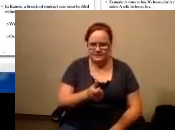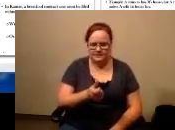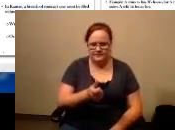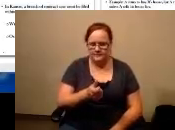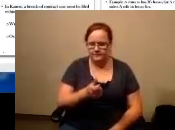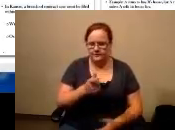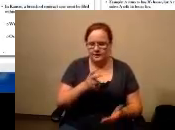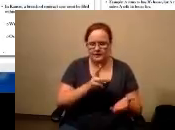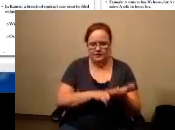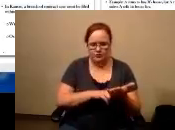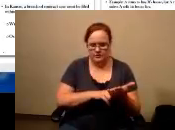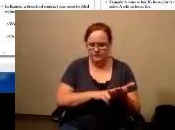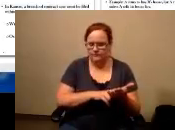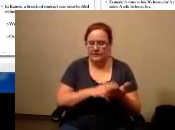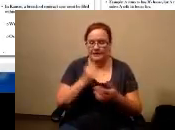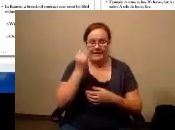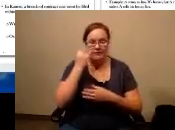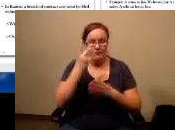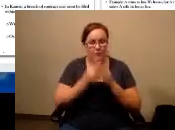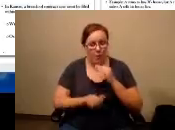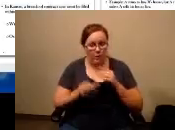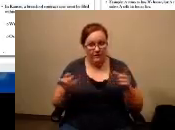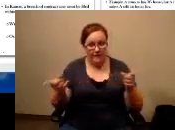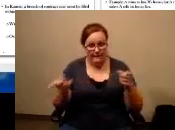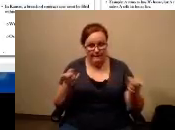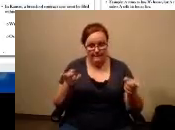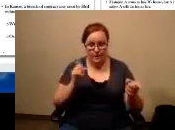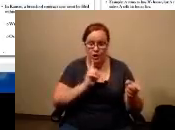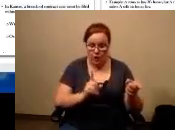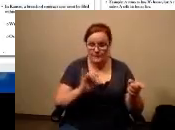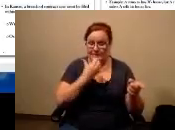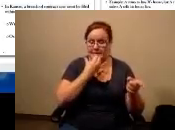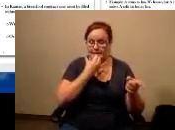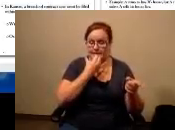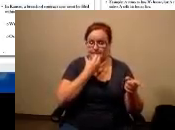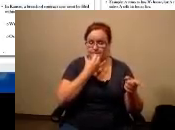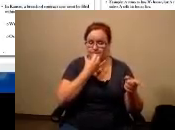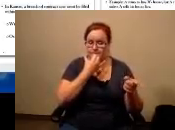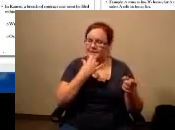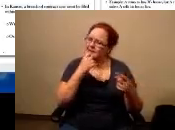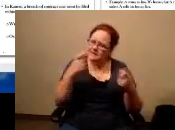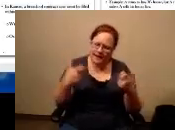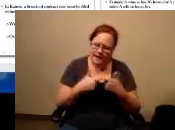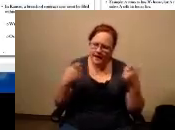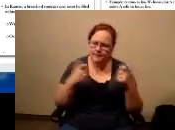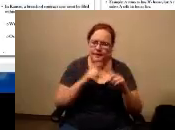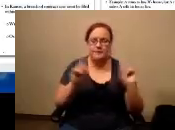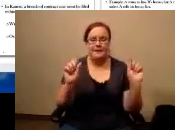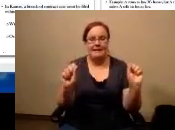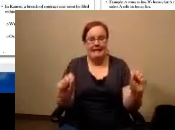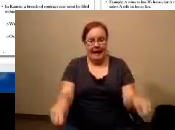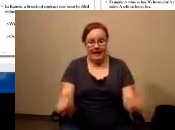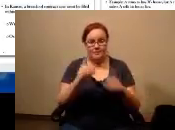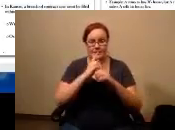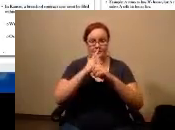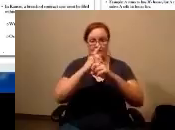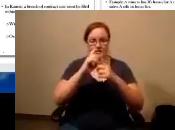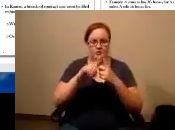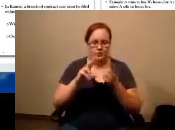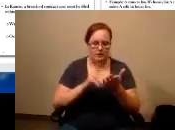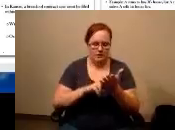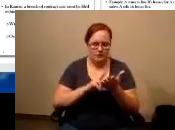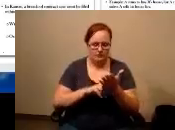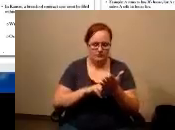where both sides would be mistaken, can be. It's not automatic, but it can be a defense to a contract. So that's